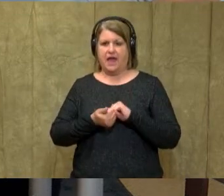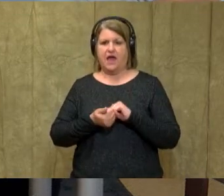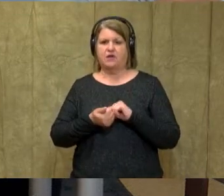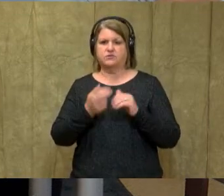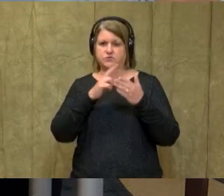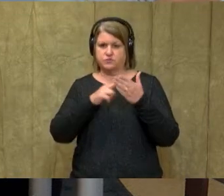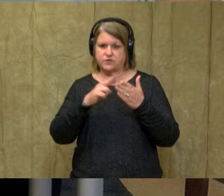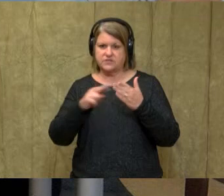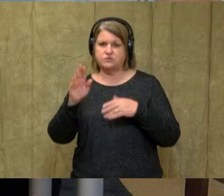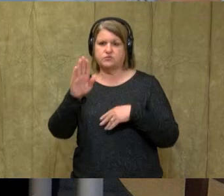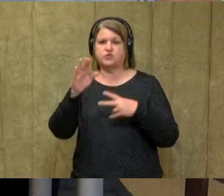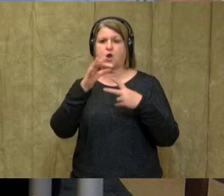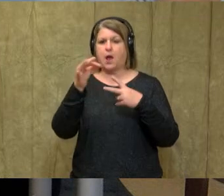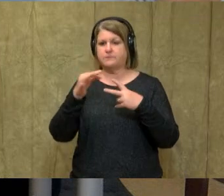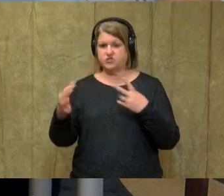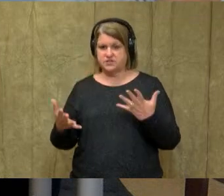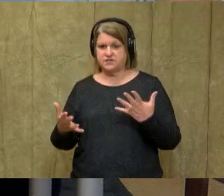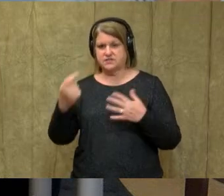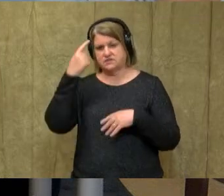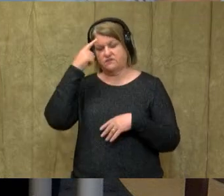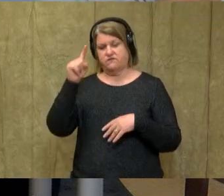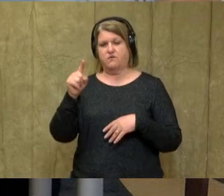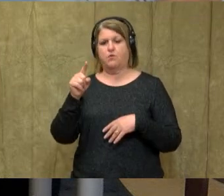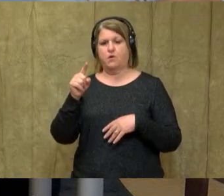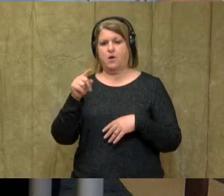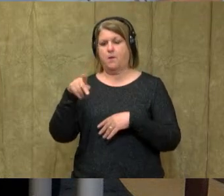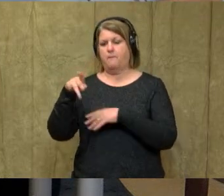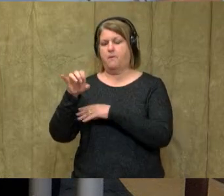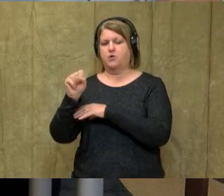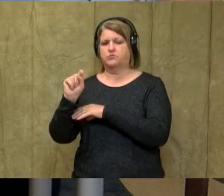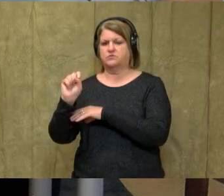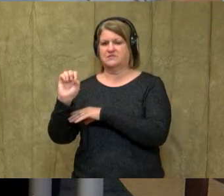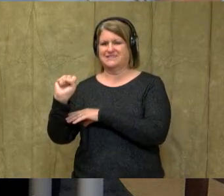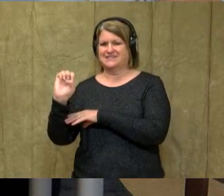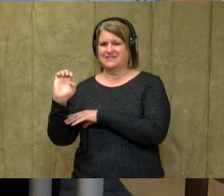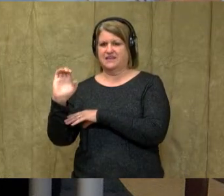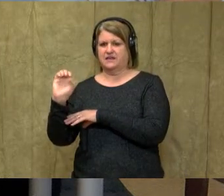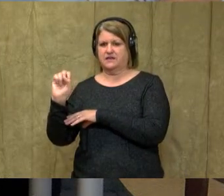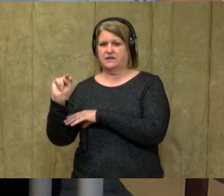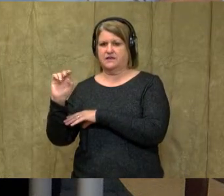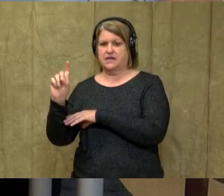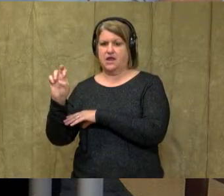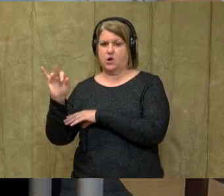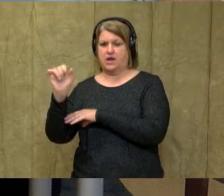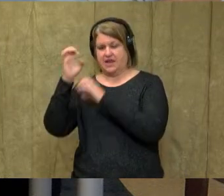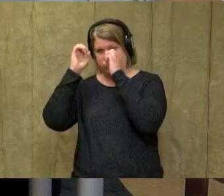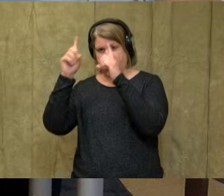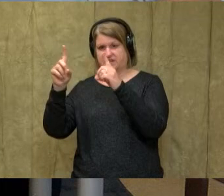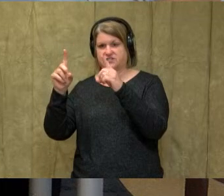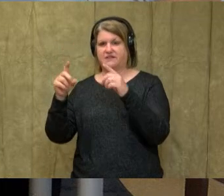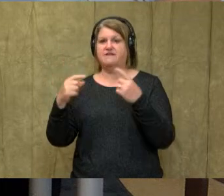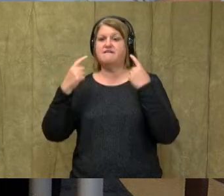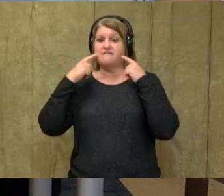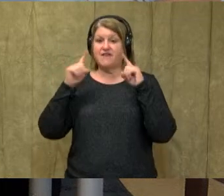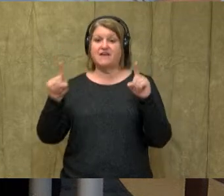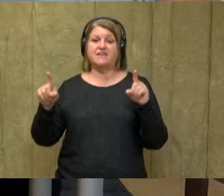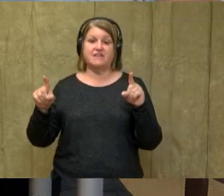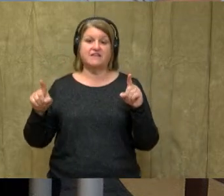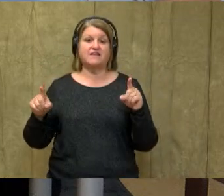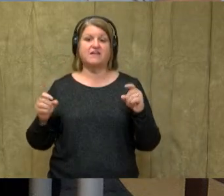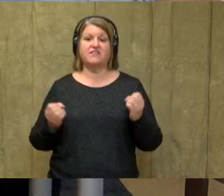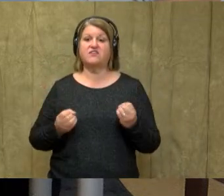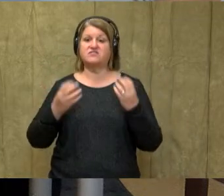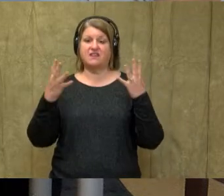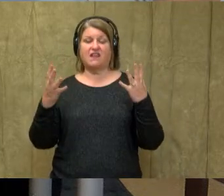options might be for post-secondary education. And then finally, there's a lot of